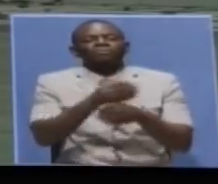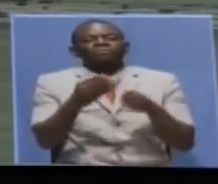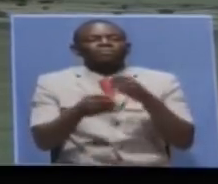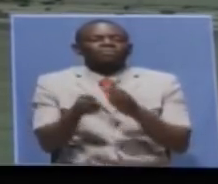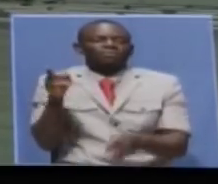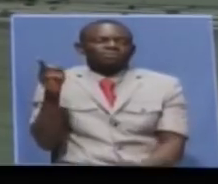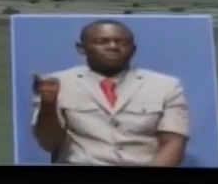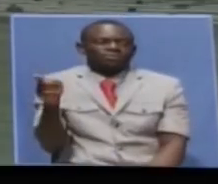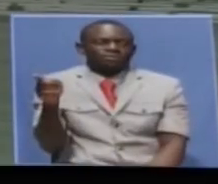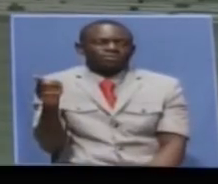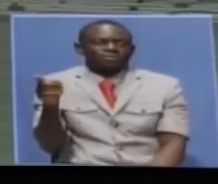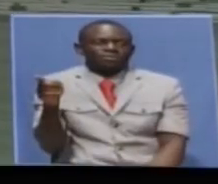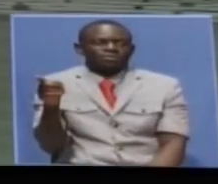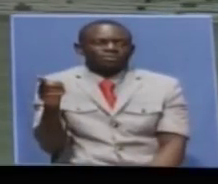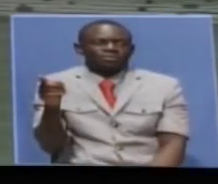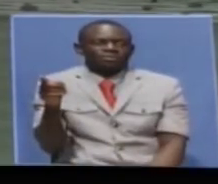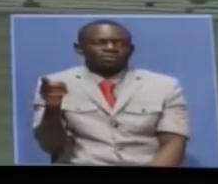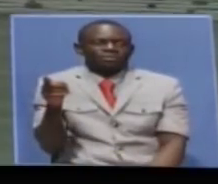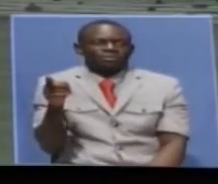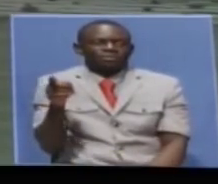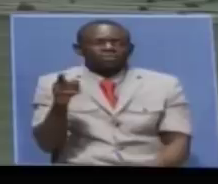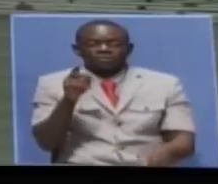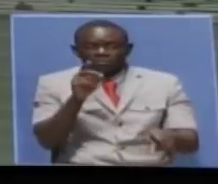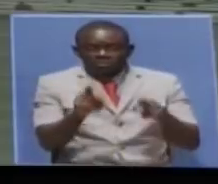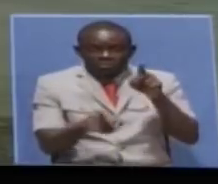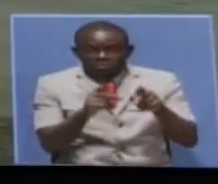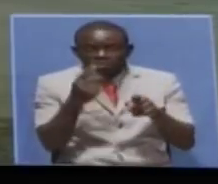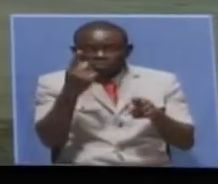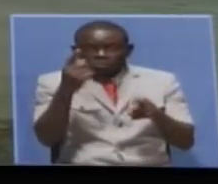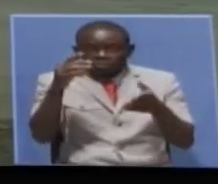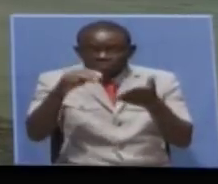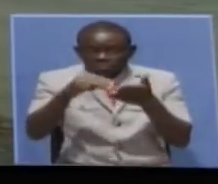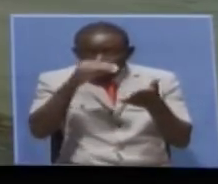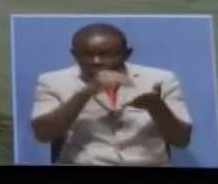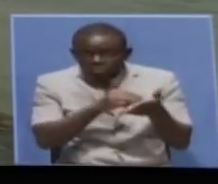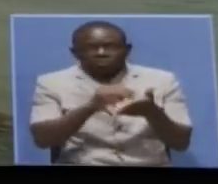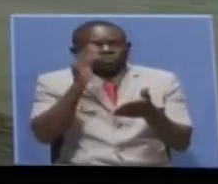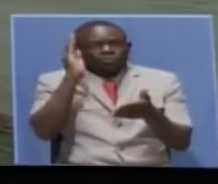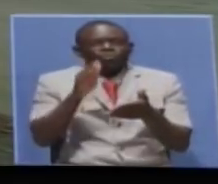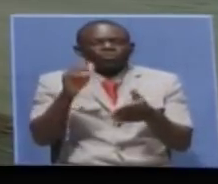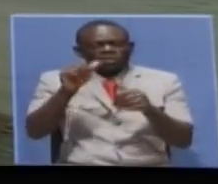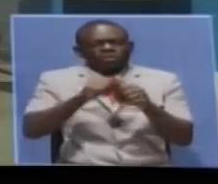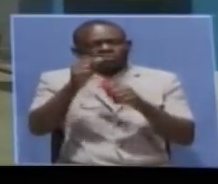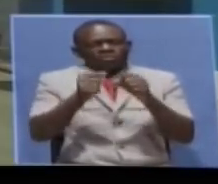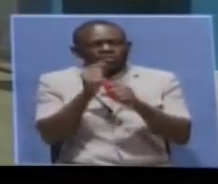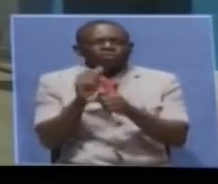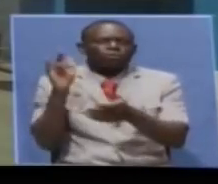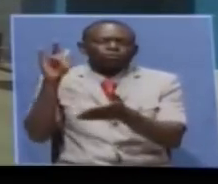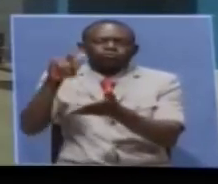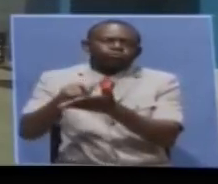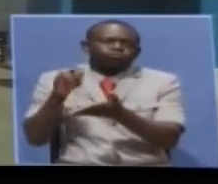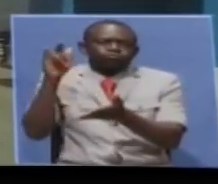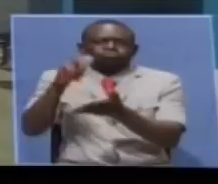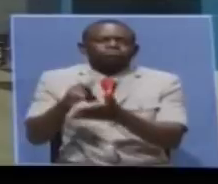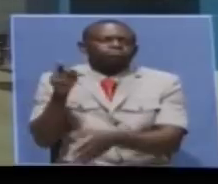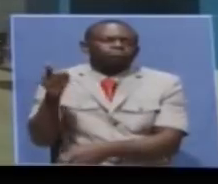Africa. About 1 million tourists and other passengers are expected to be landing here annually. The Chinese contractor